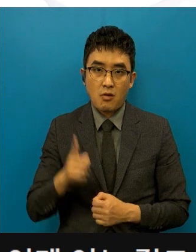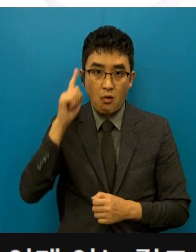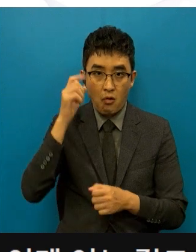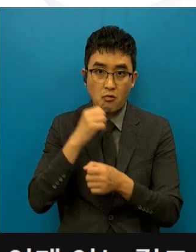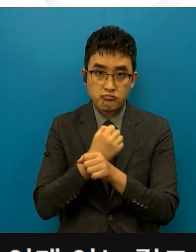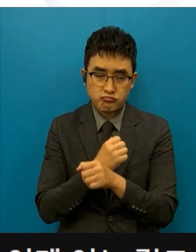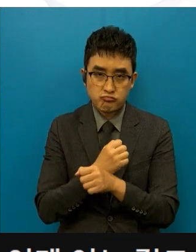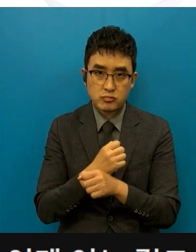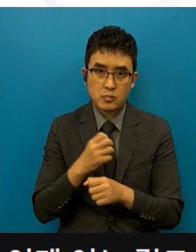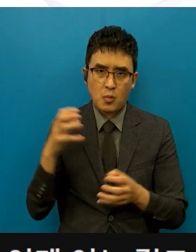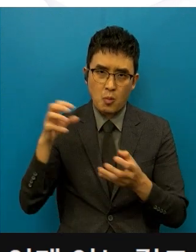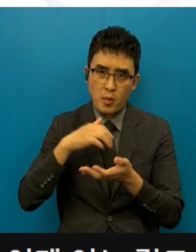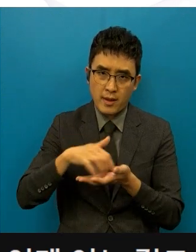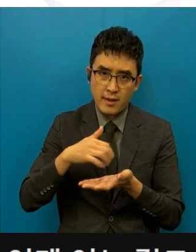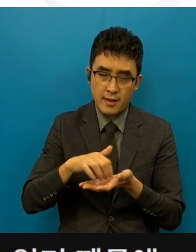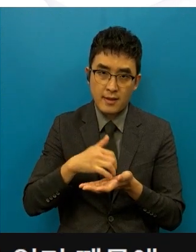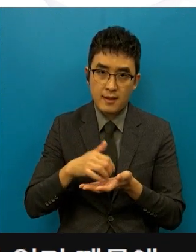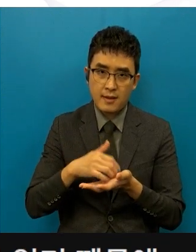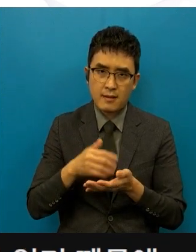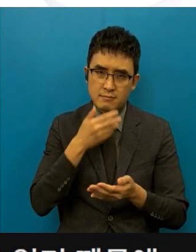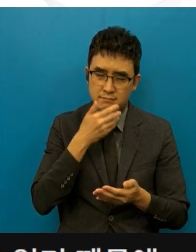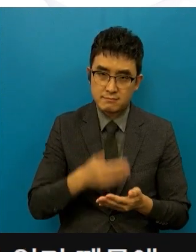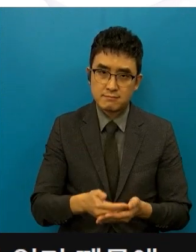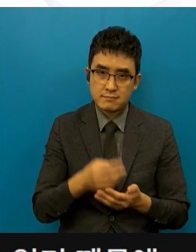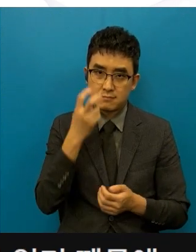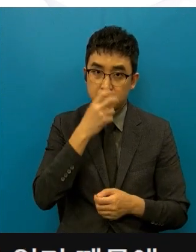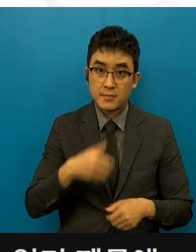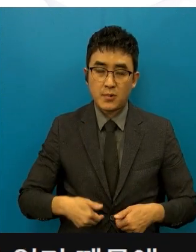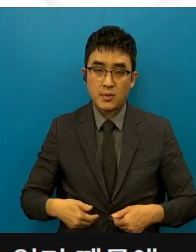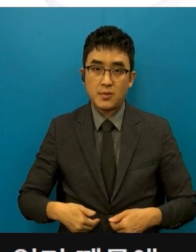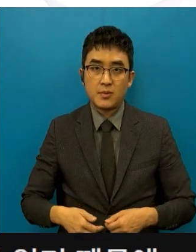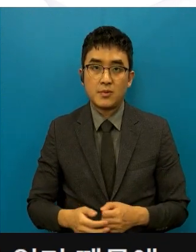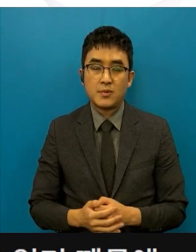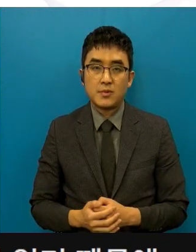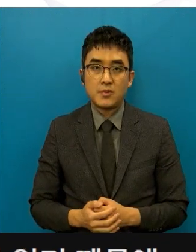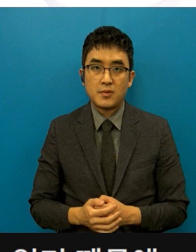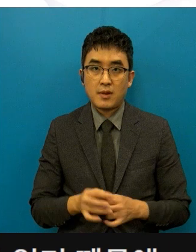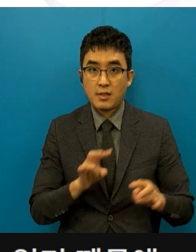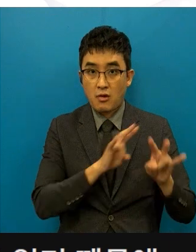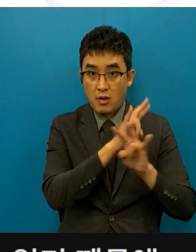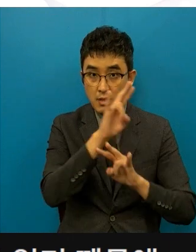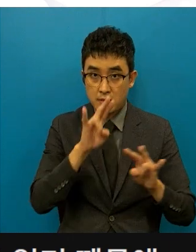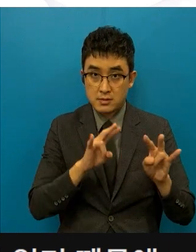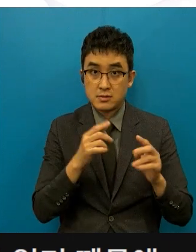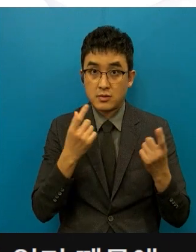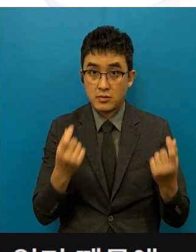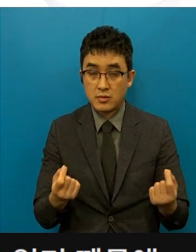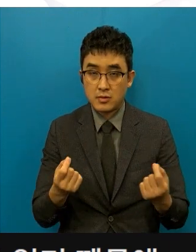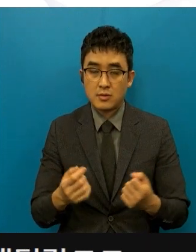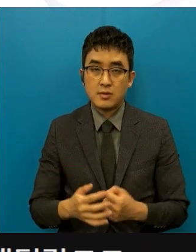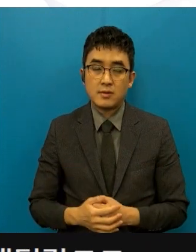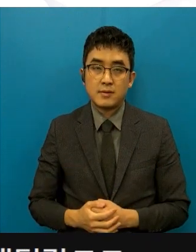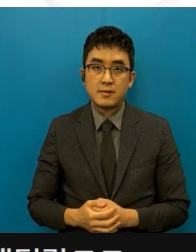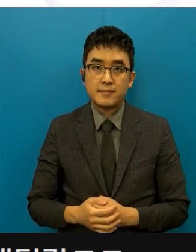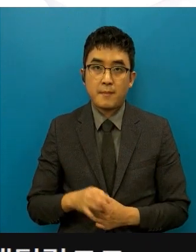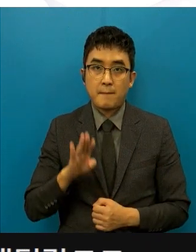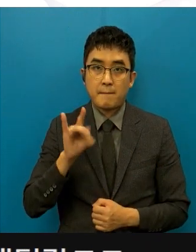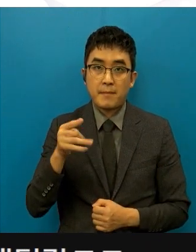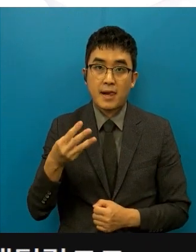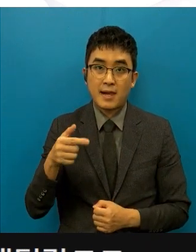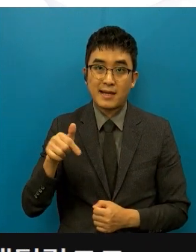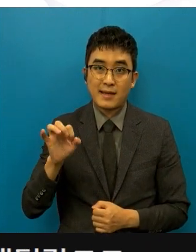the practice has not stayed within the limits when the legislation was first